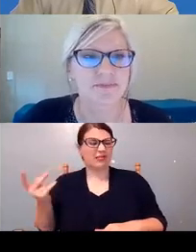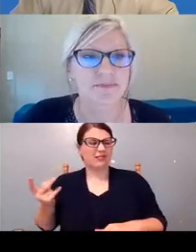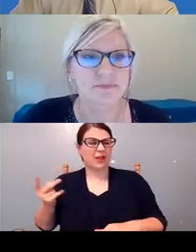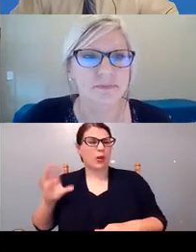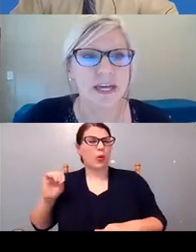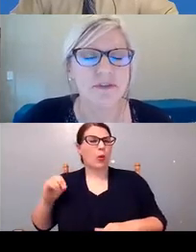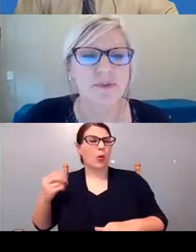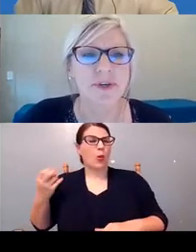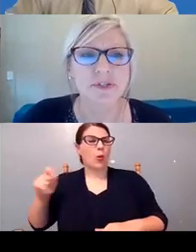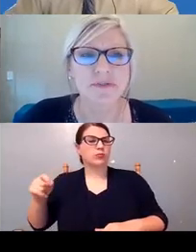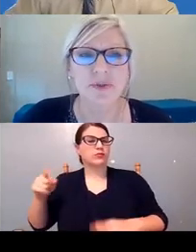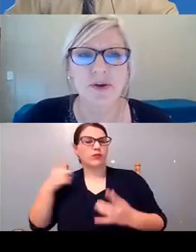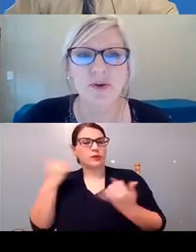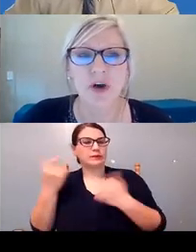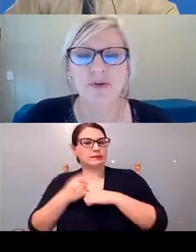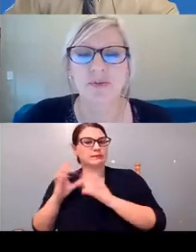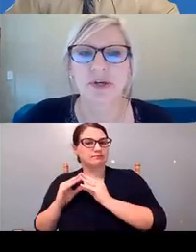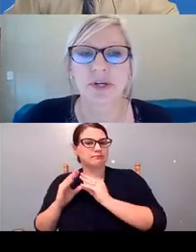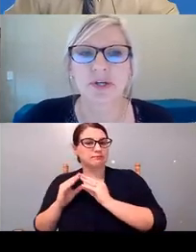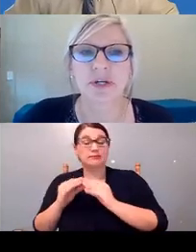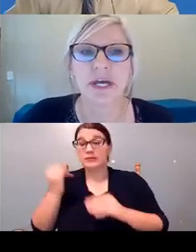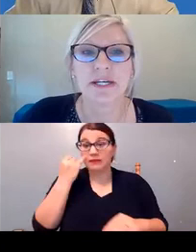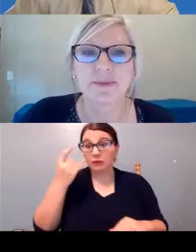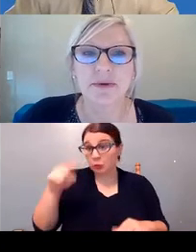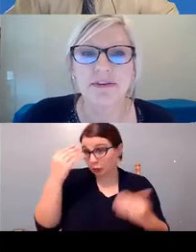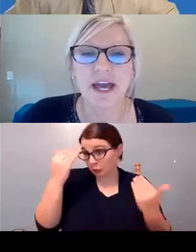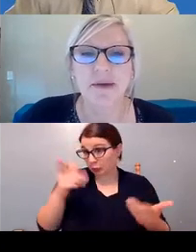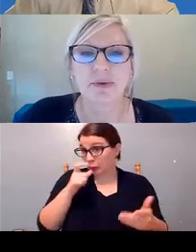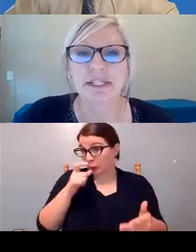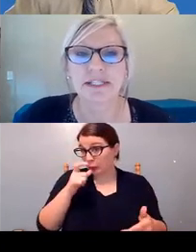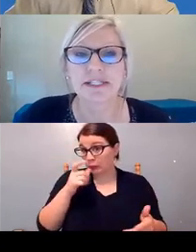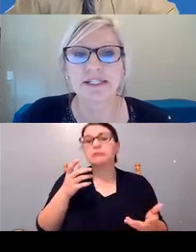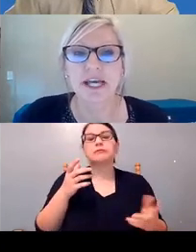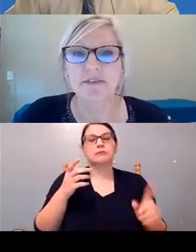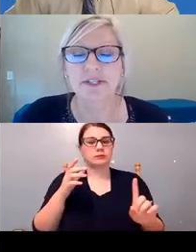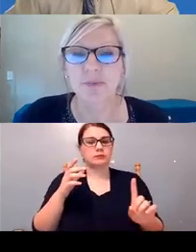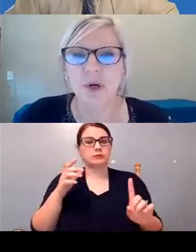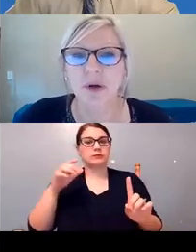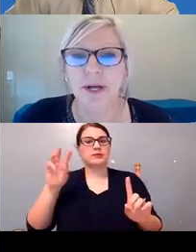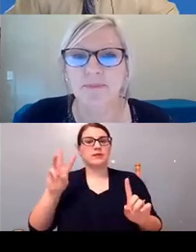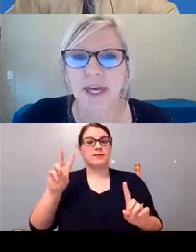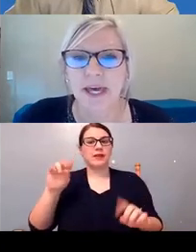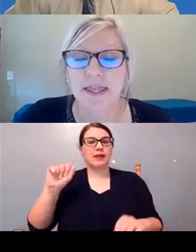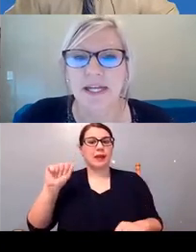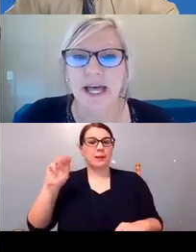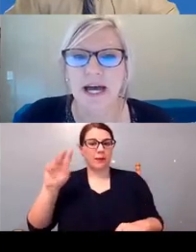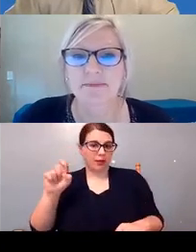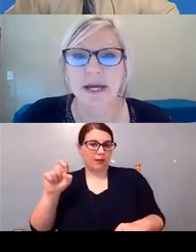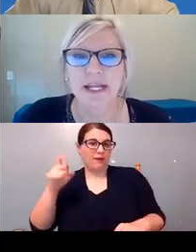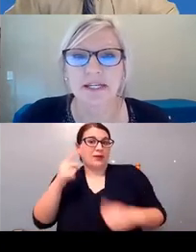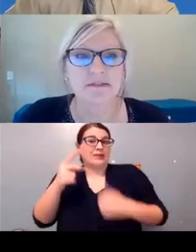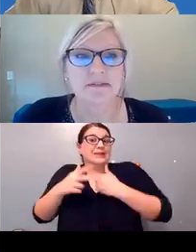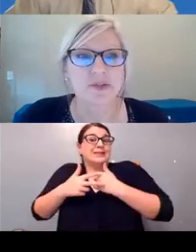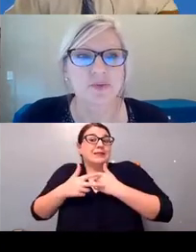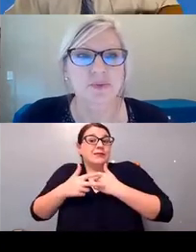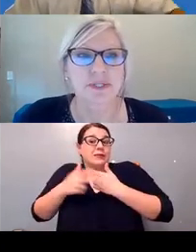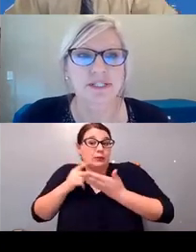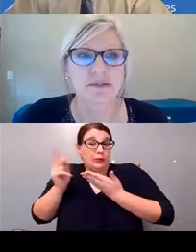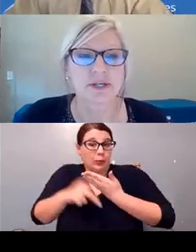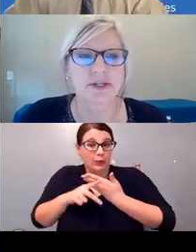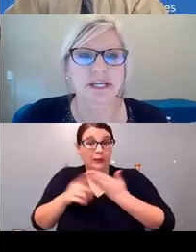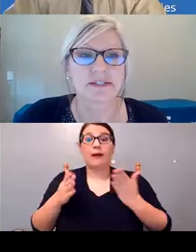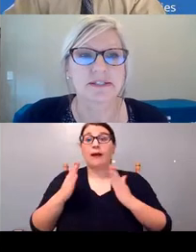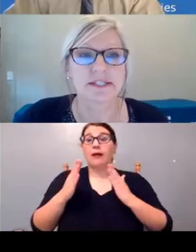session. And for those of you that are not familiar, WVABLE is a savings program that allows many individuals